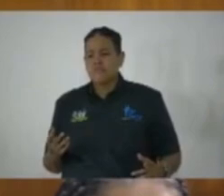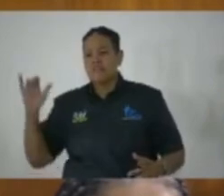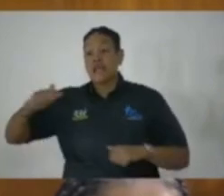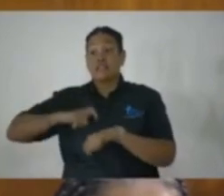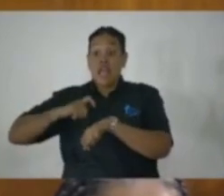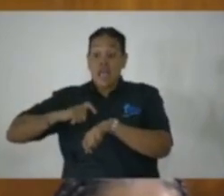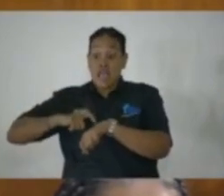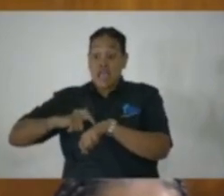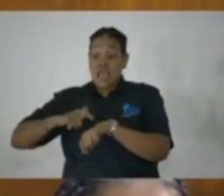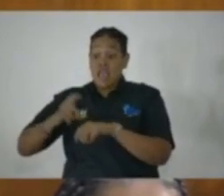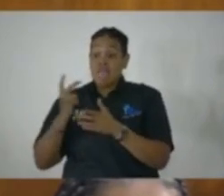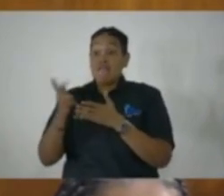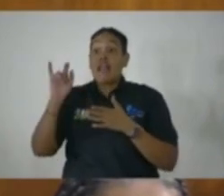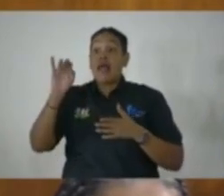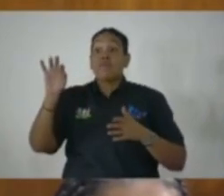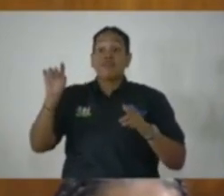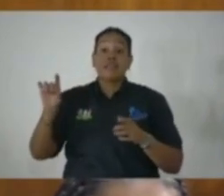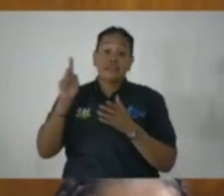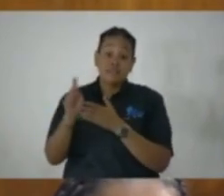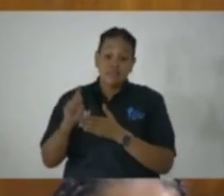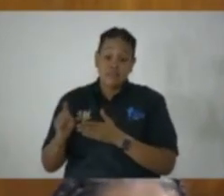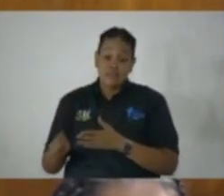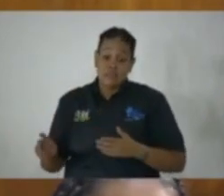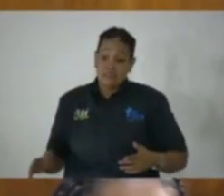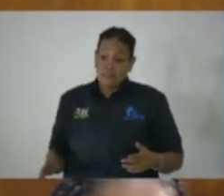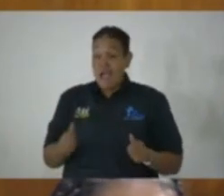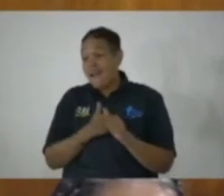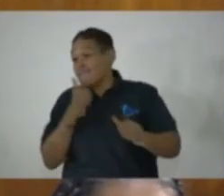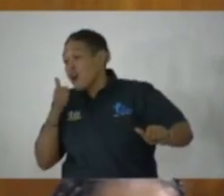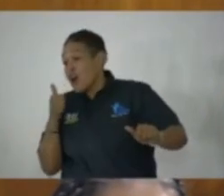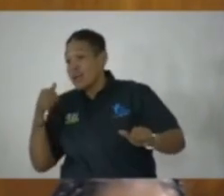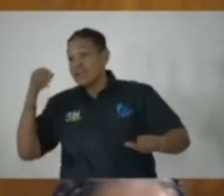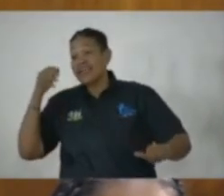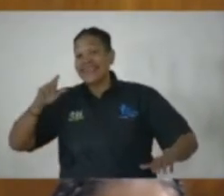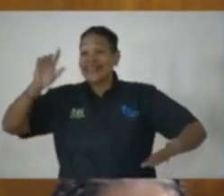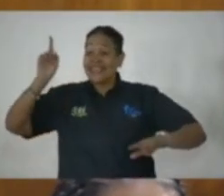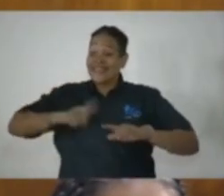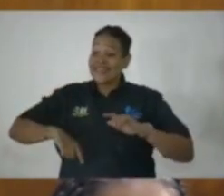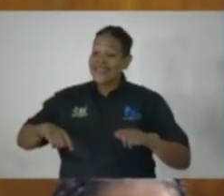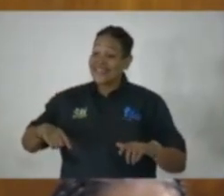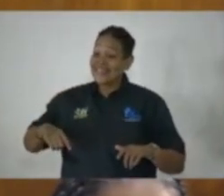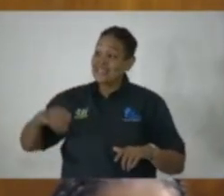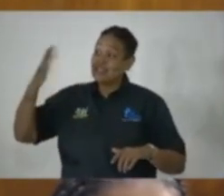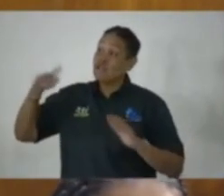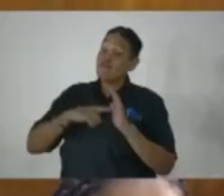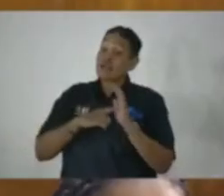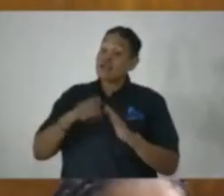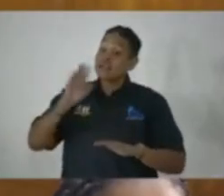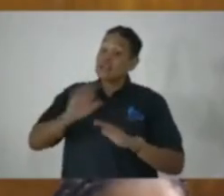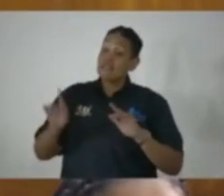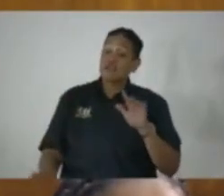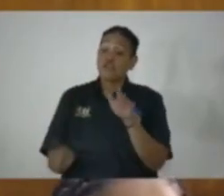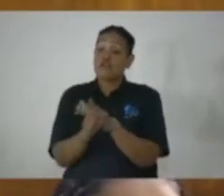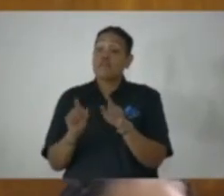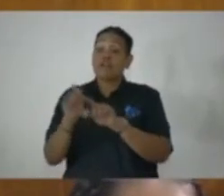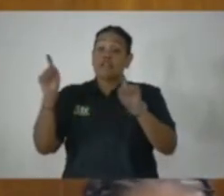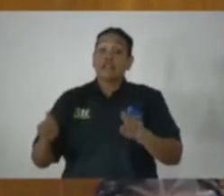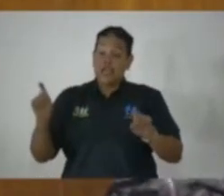time, failed IMF test. In that time, could not sit. I don't want to follow that example. Didn't show up for the test.